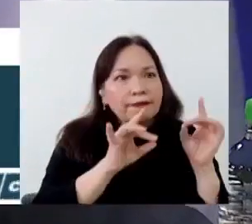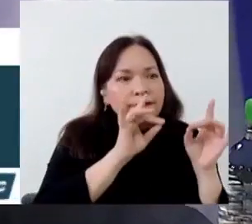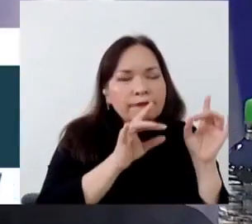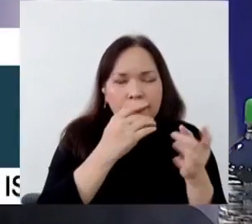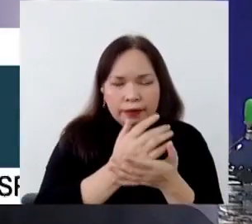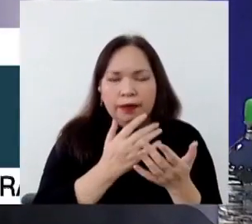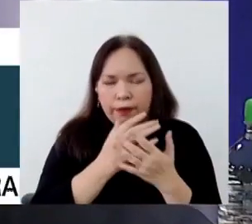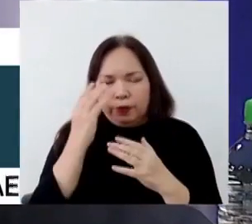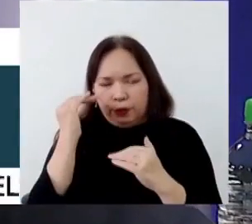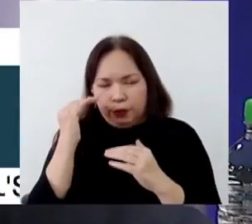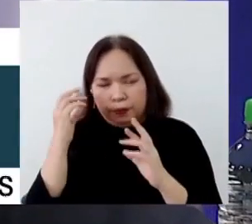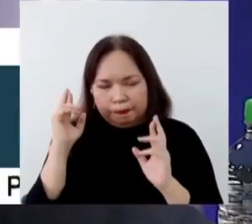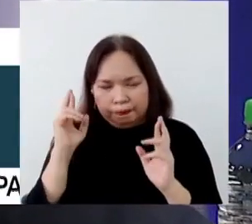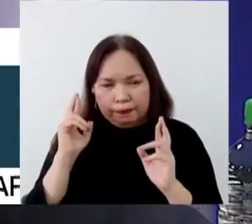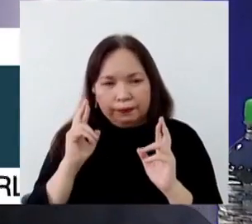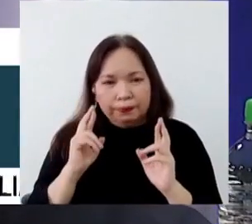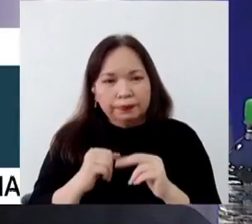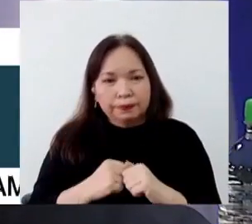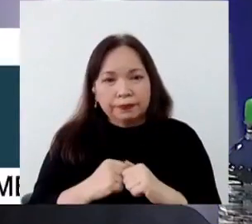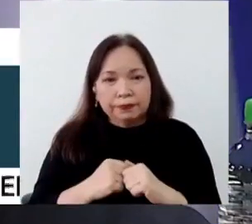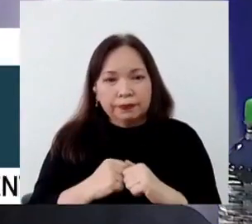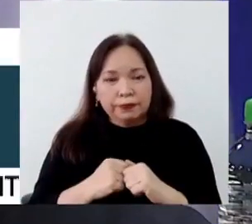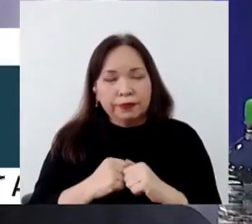hope. And now